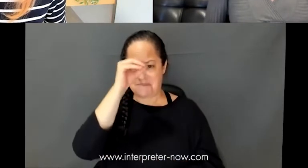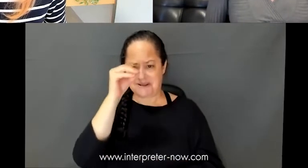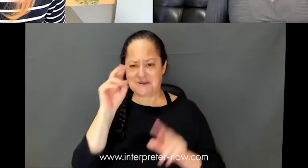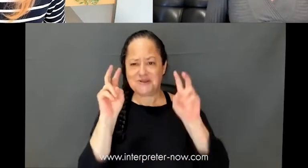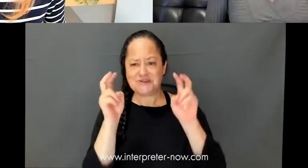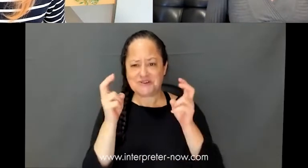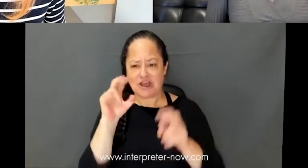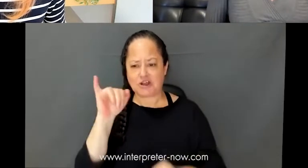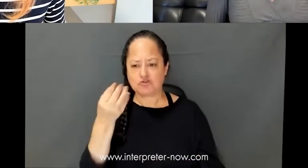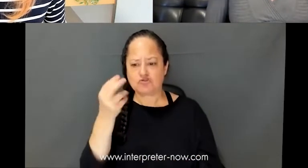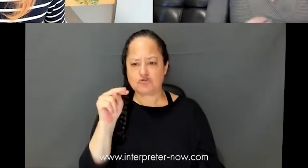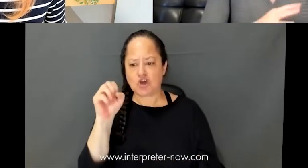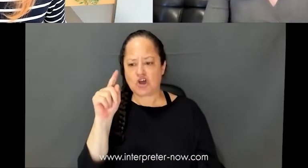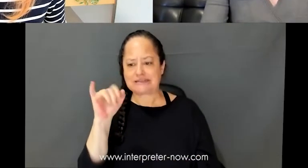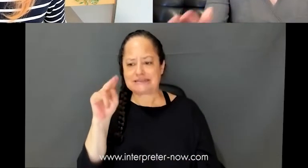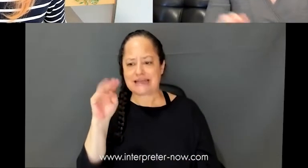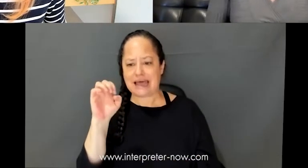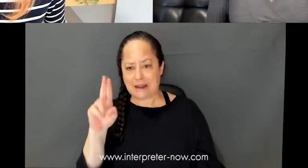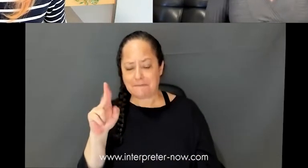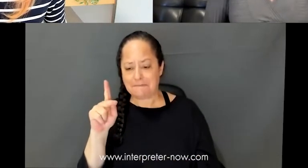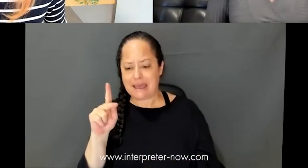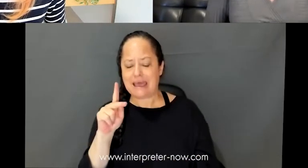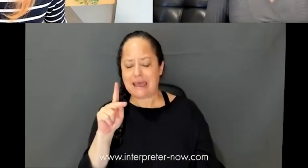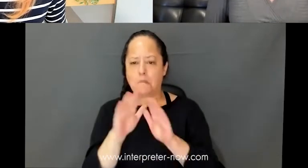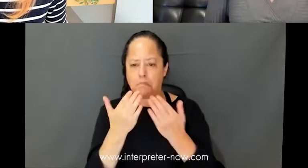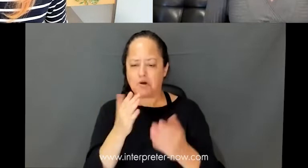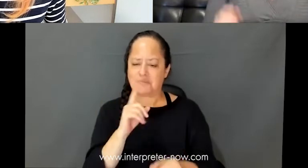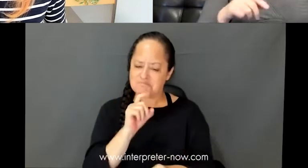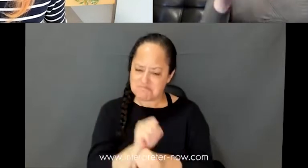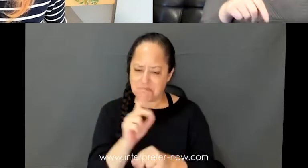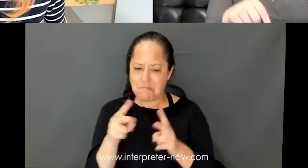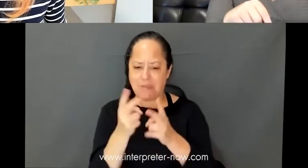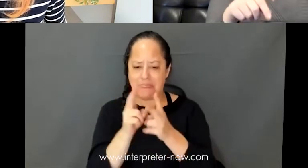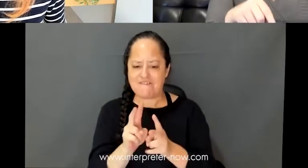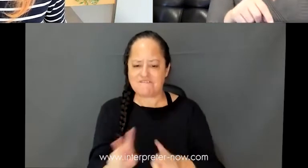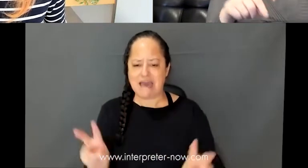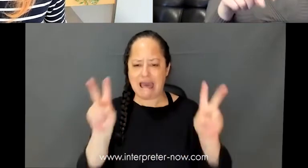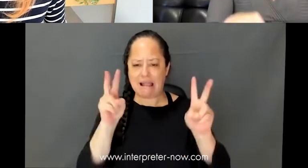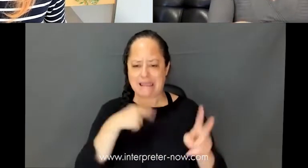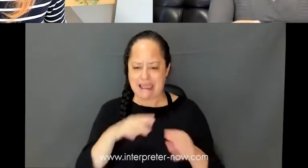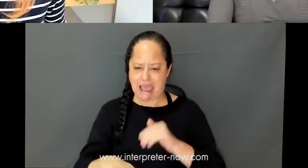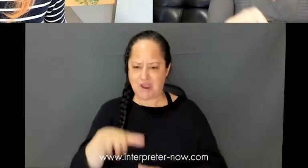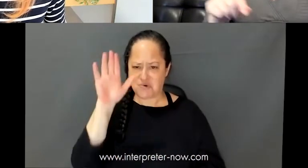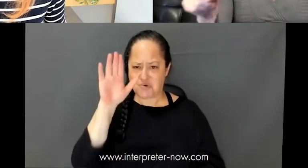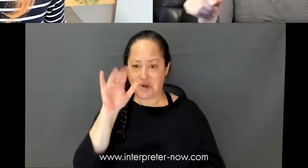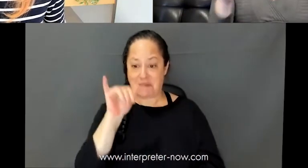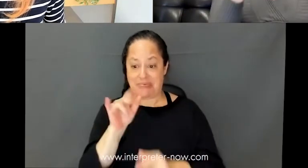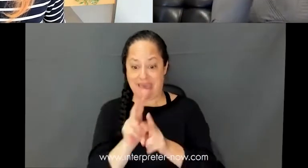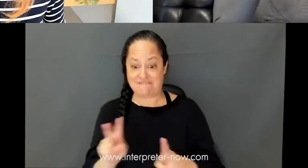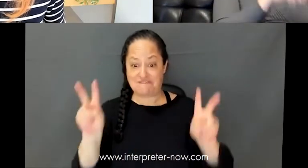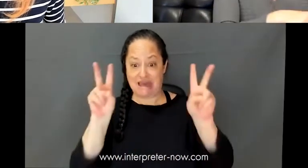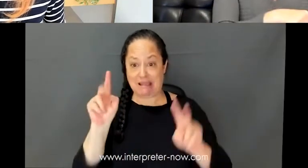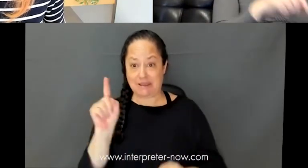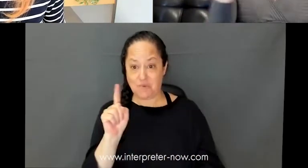John Steinbeck book. That's literally about the little valley that I grew up in. It's also noteworthy that valley